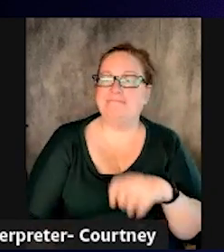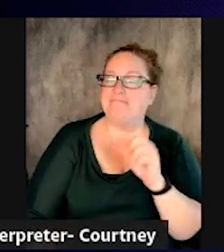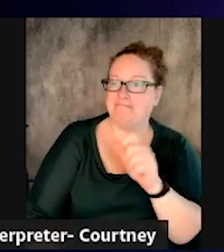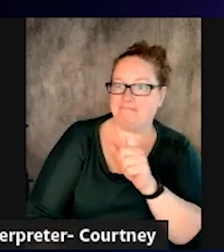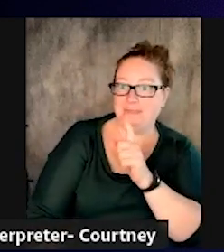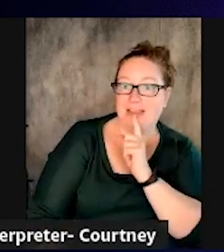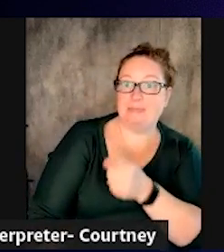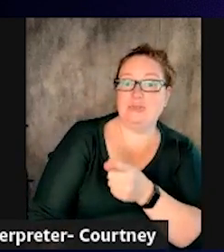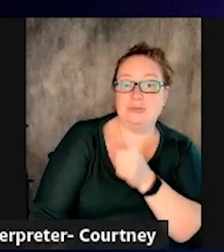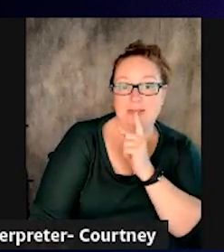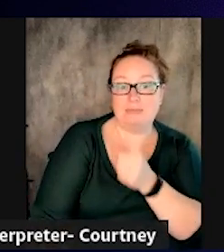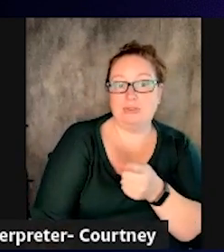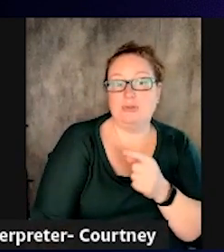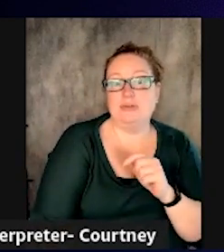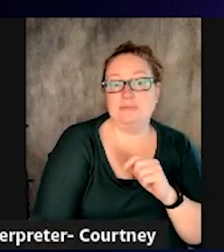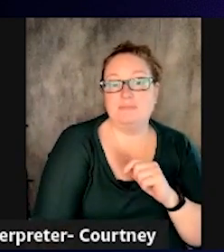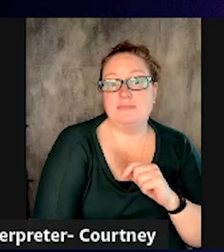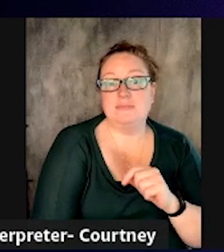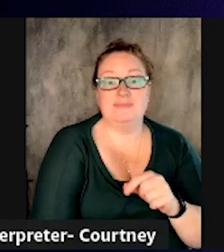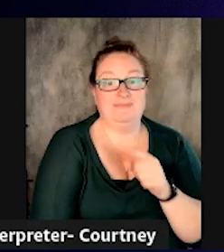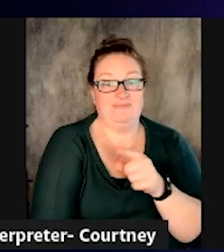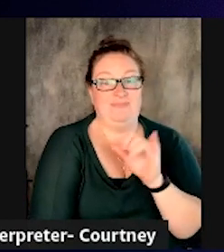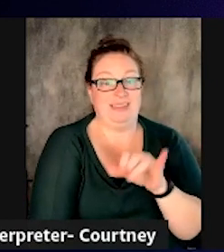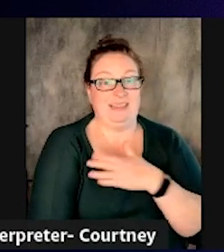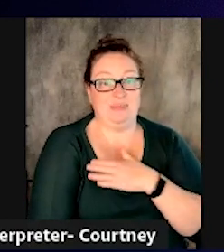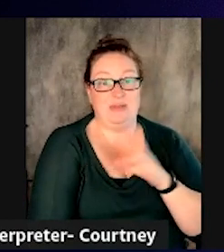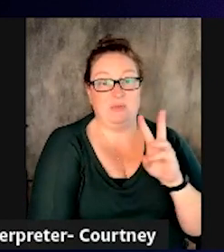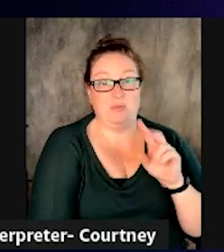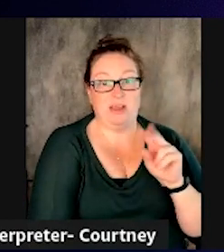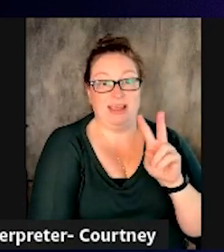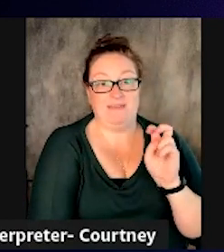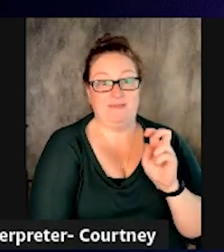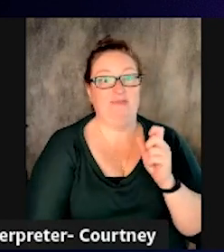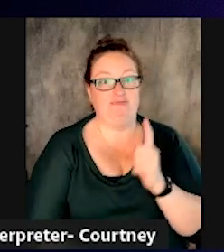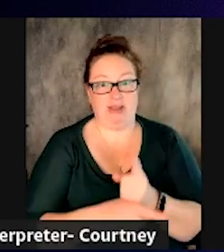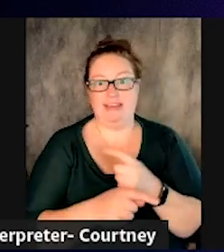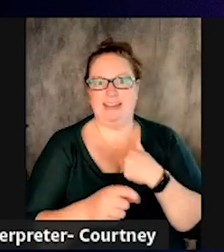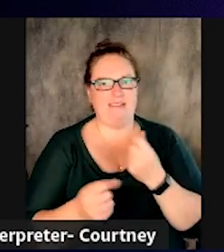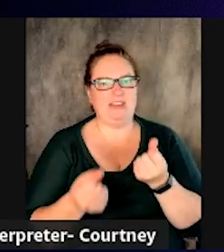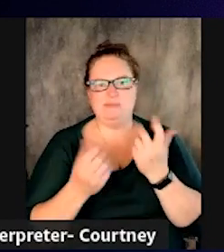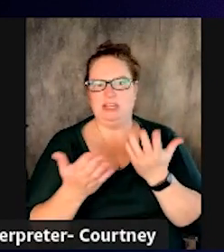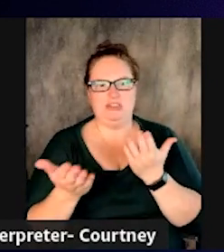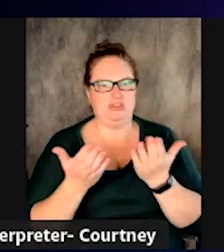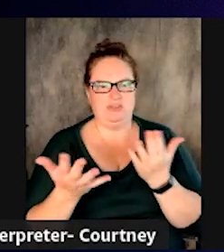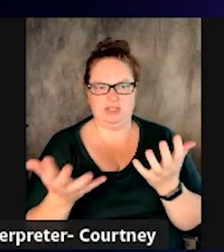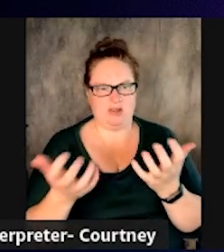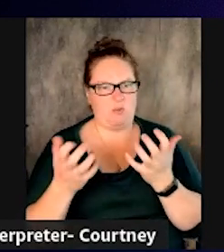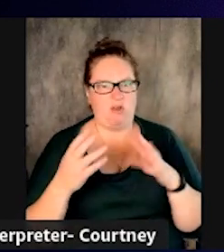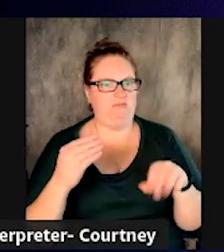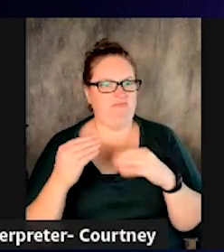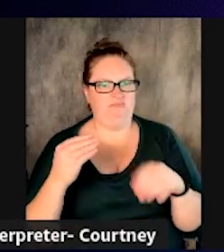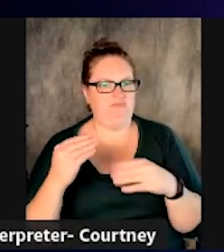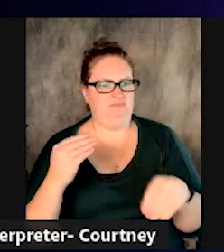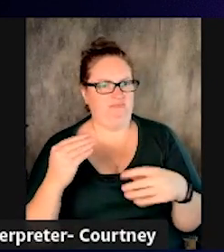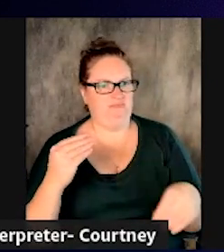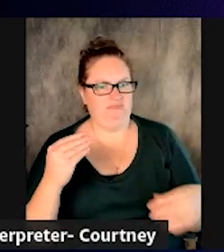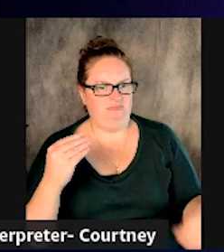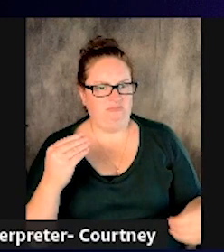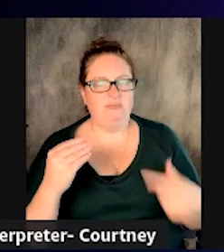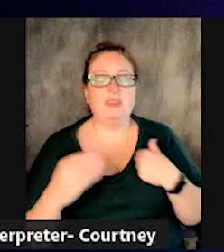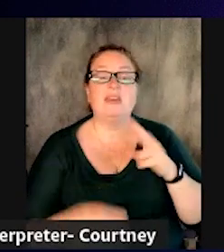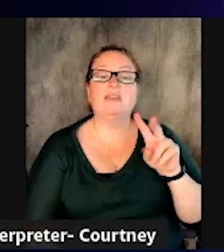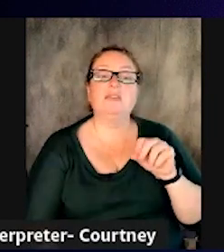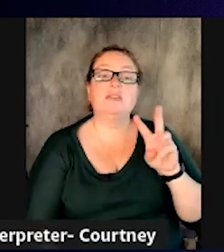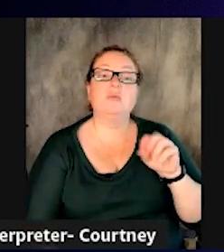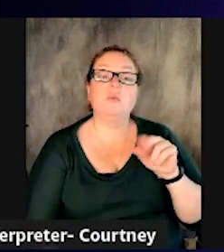could take, this is my wave, right? And it could have as many servers as I want. And I could choose at the wave level